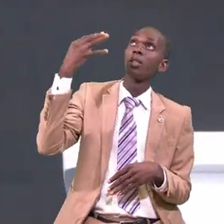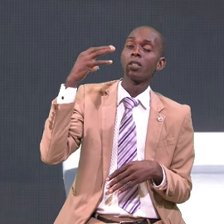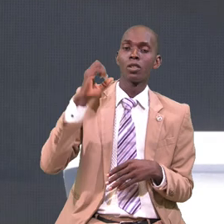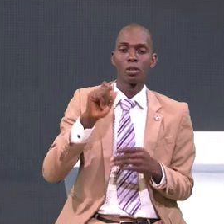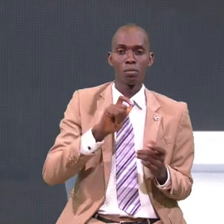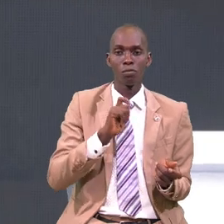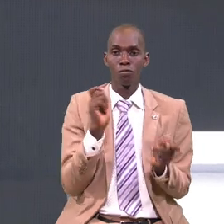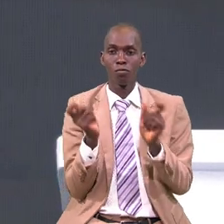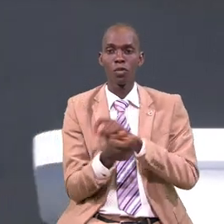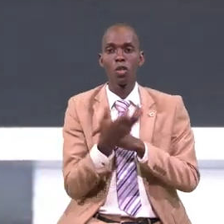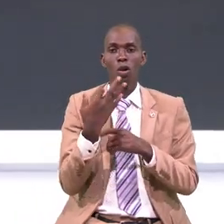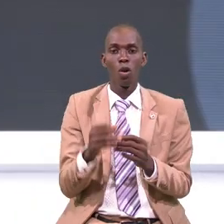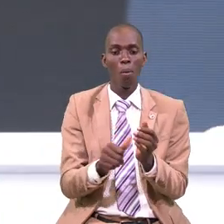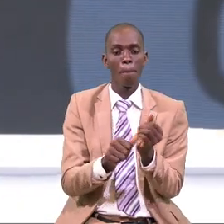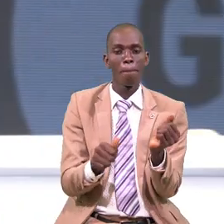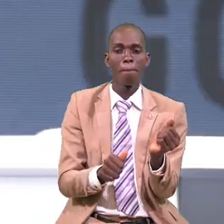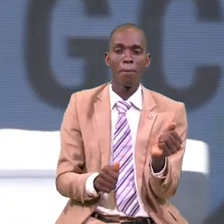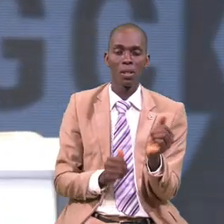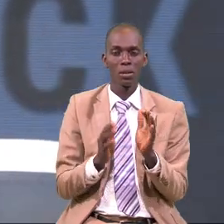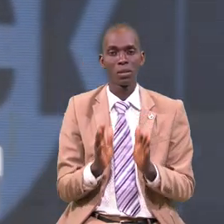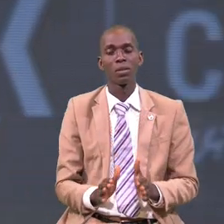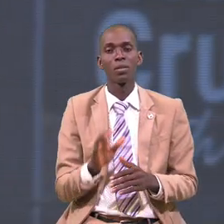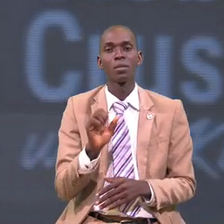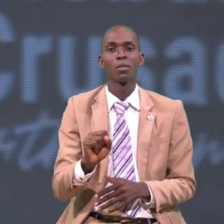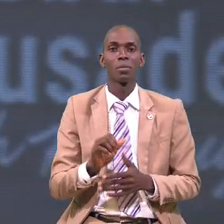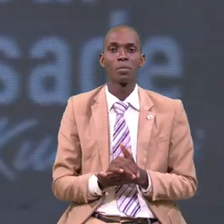transformation of backsliders.